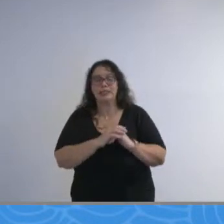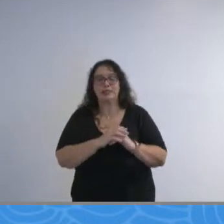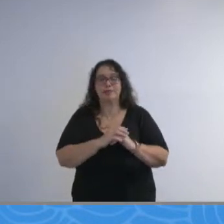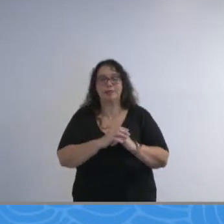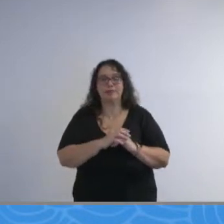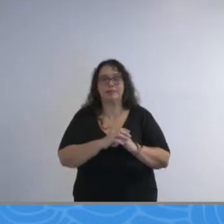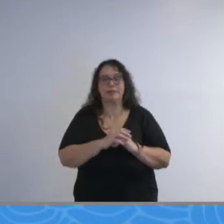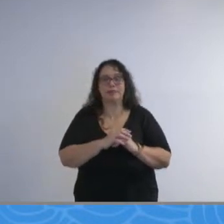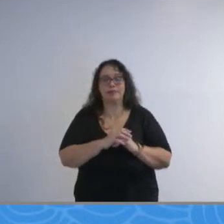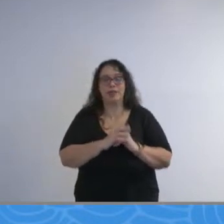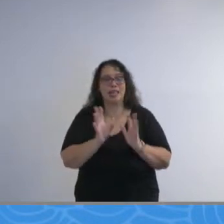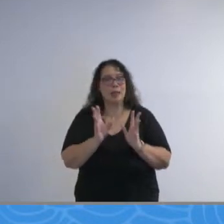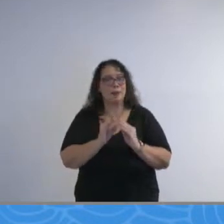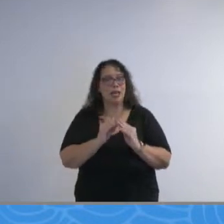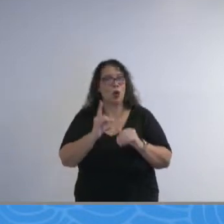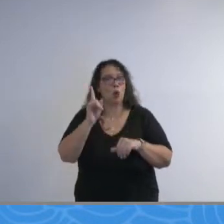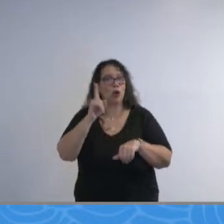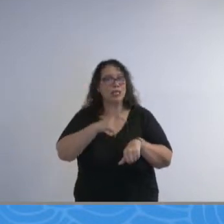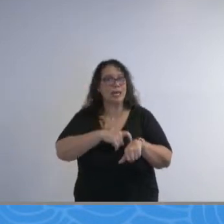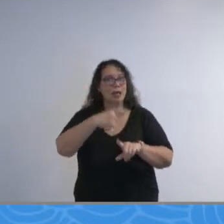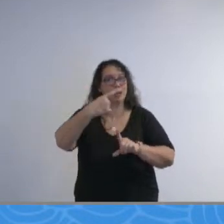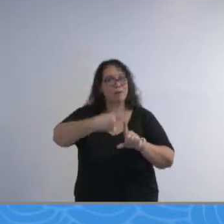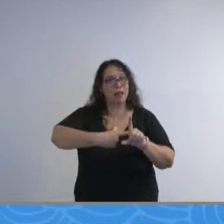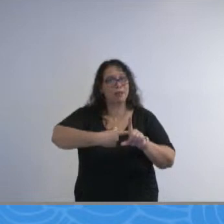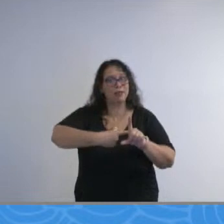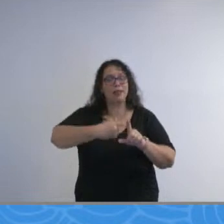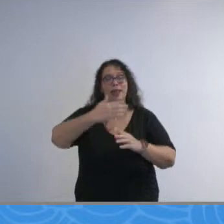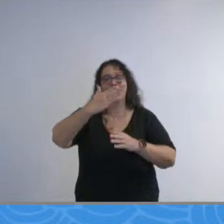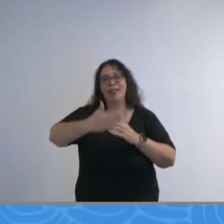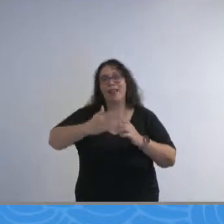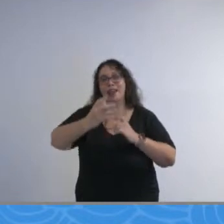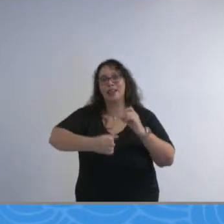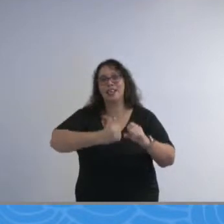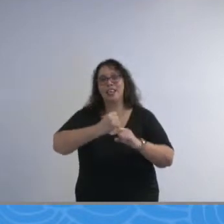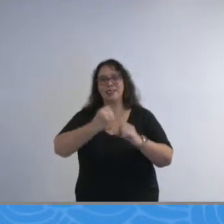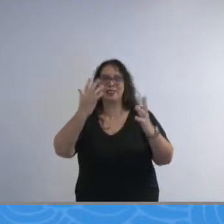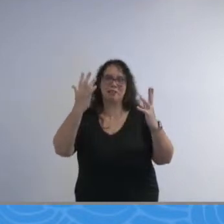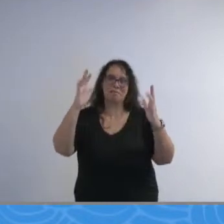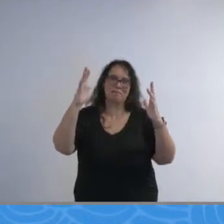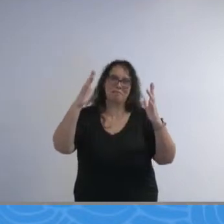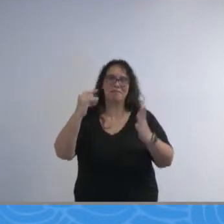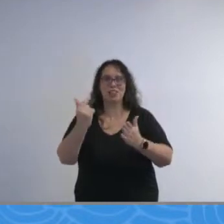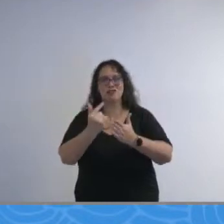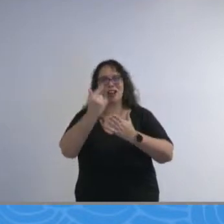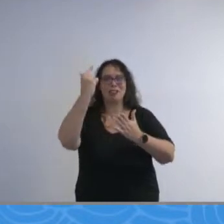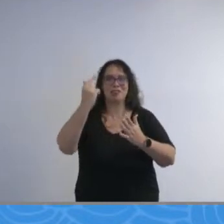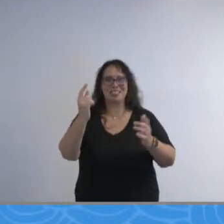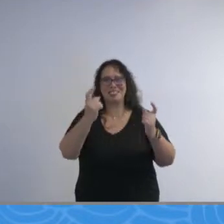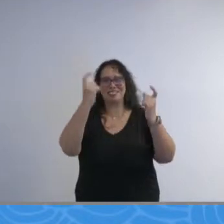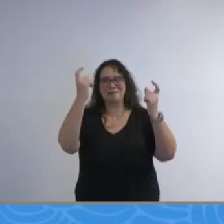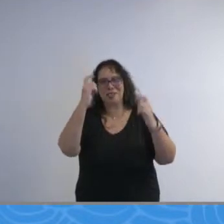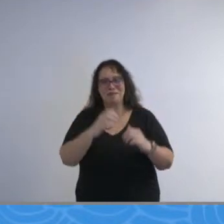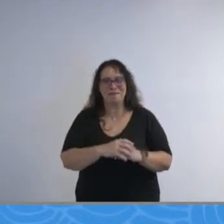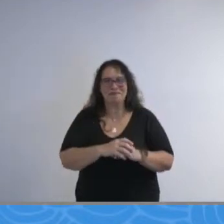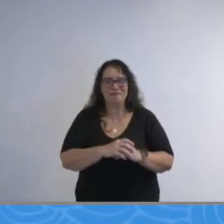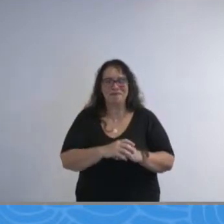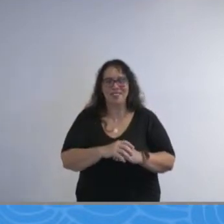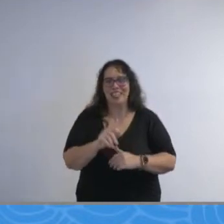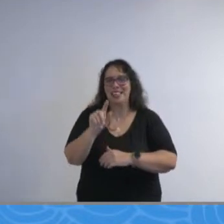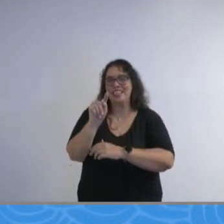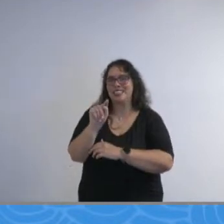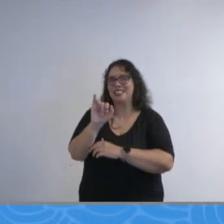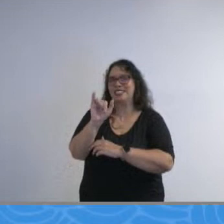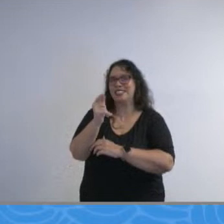They meet once a month, and at the end of the year, there is a graduation ceremony. So Tiger